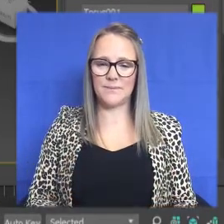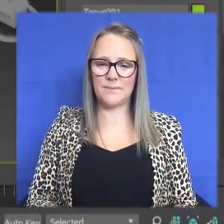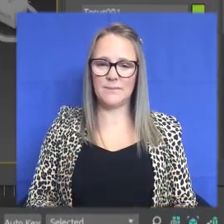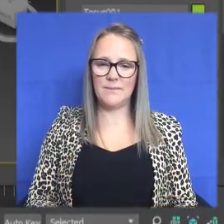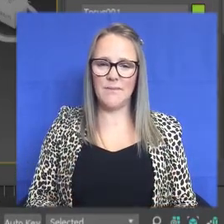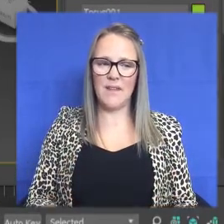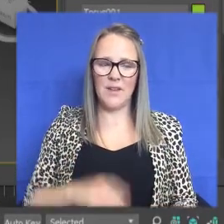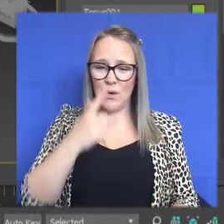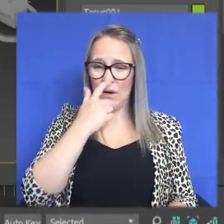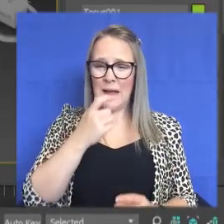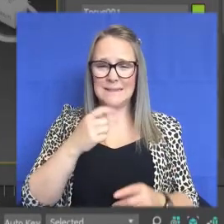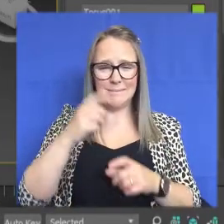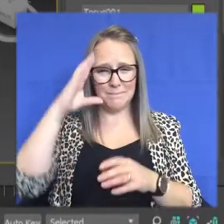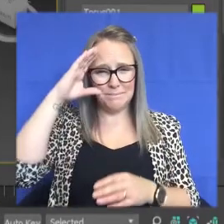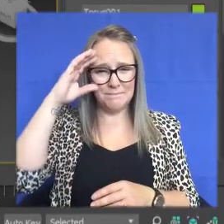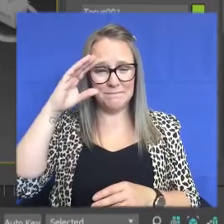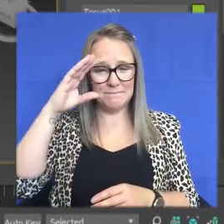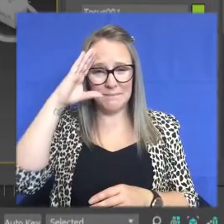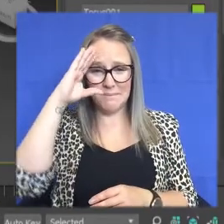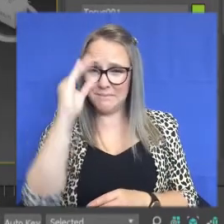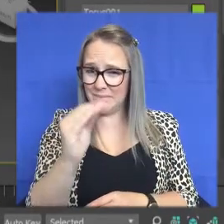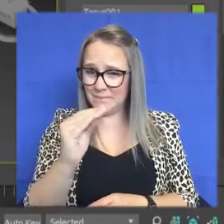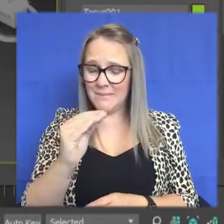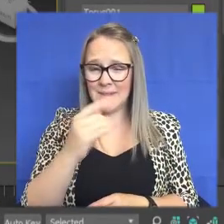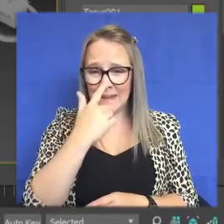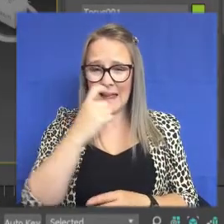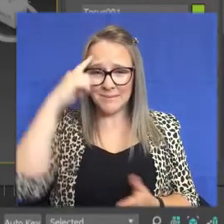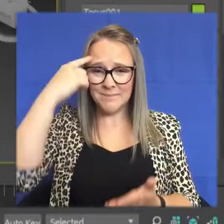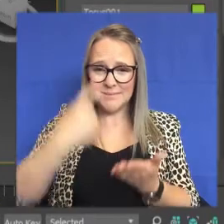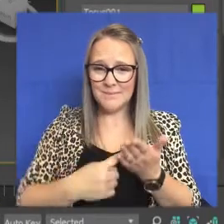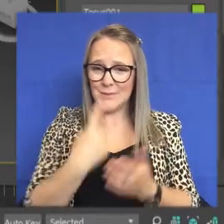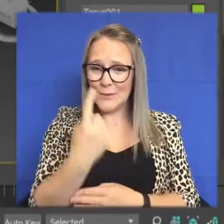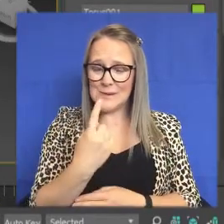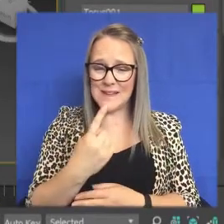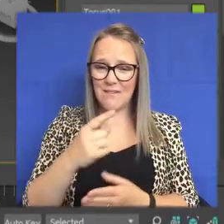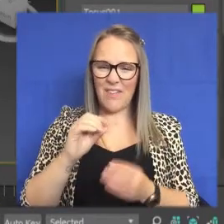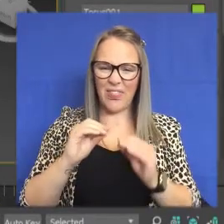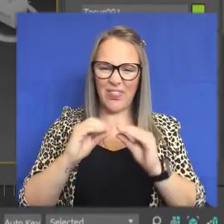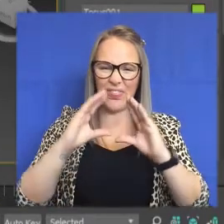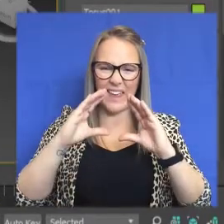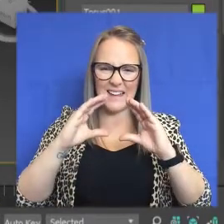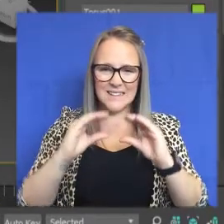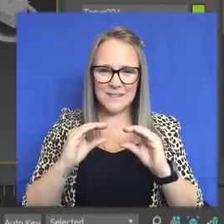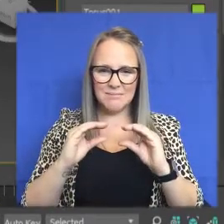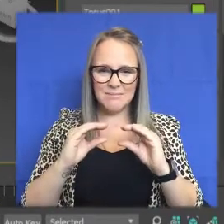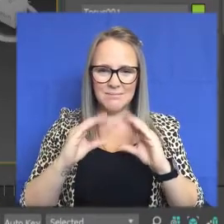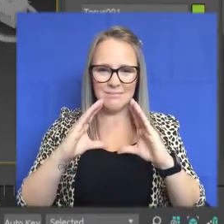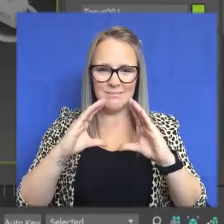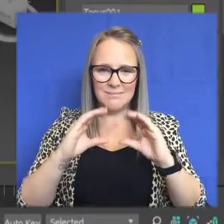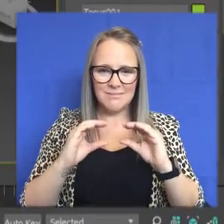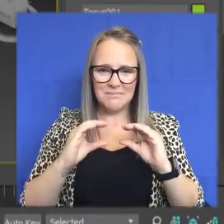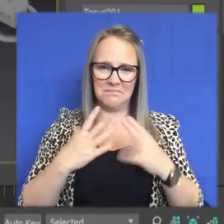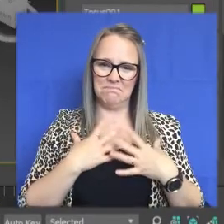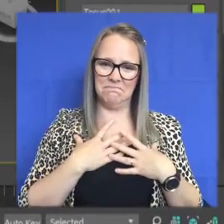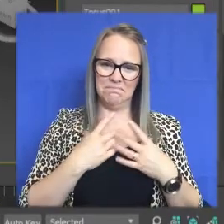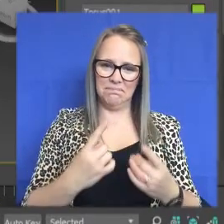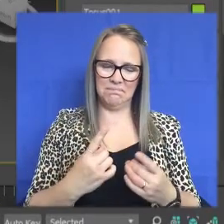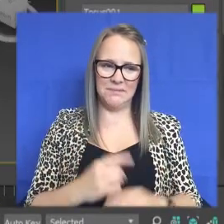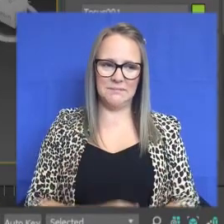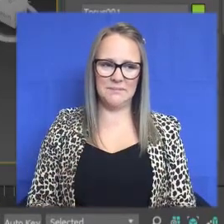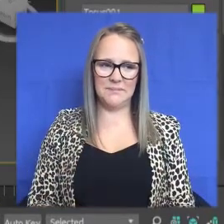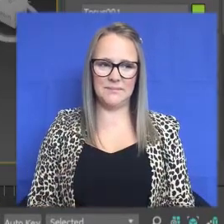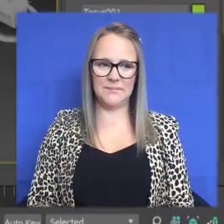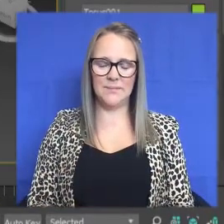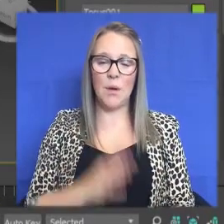basically how thick you want to make it. Don't worry, we can change them later on in the parameters and modify section. Once